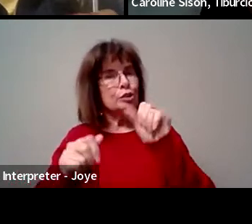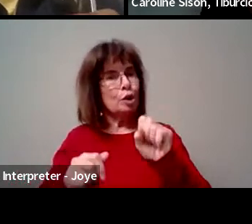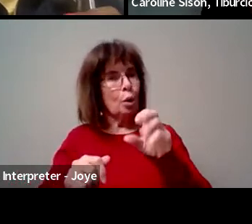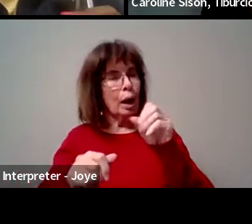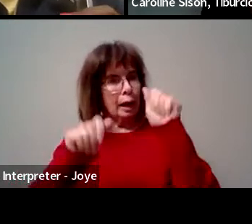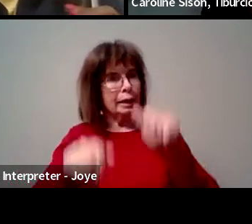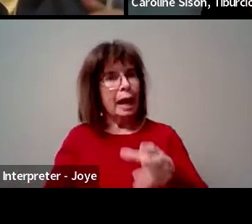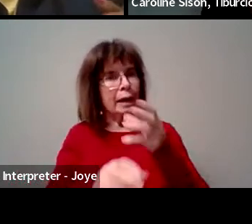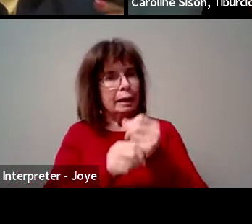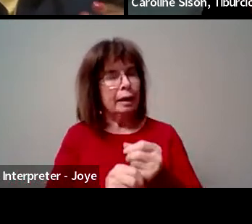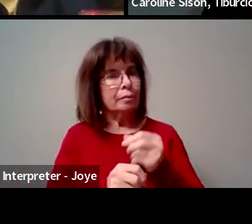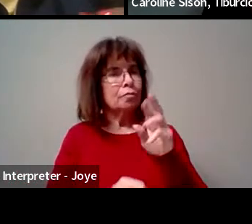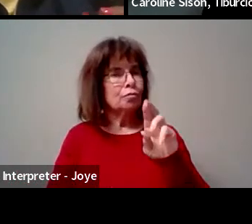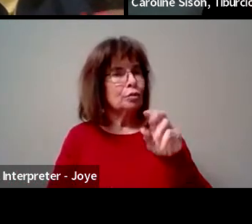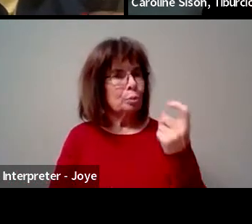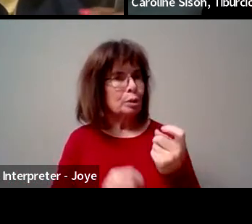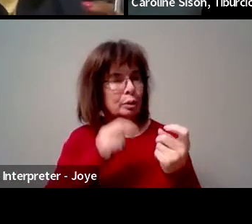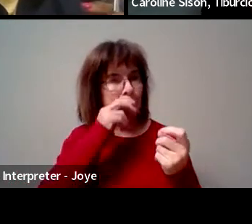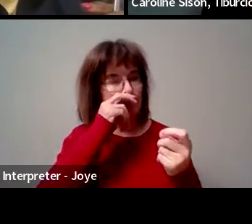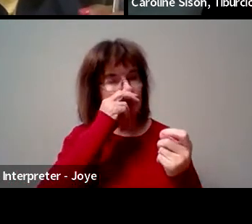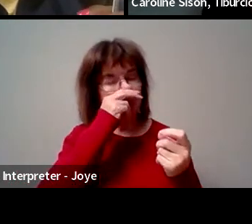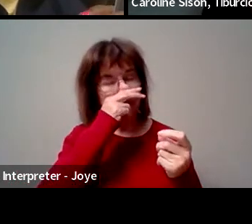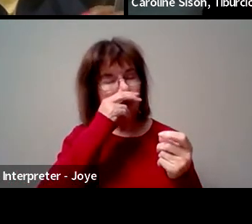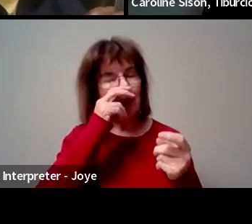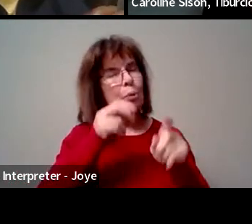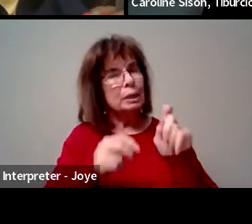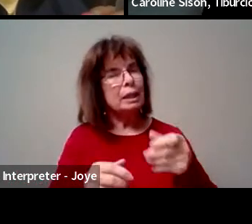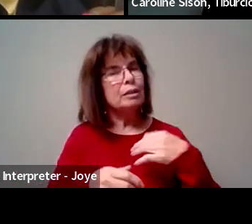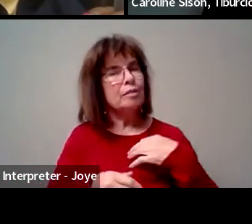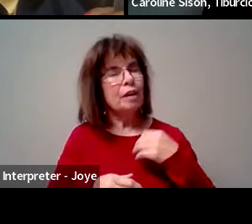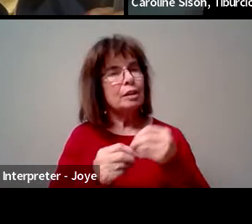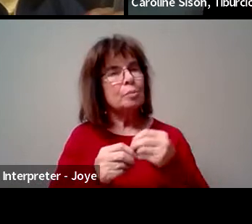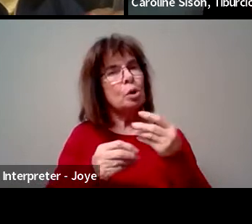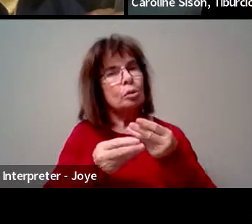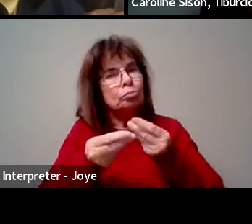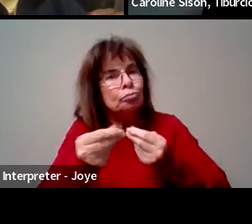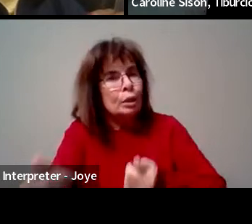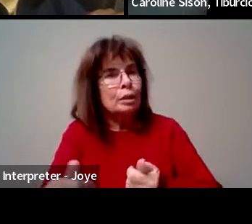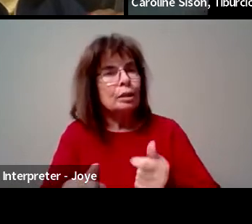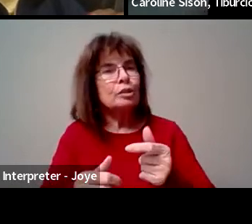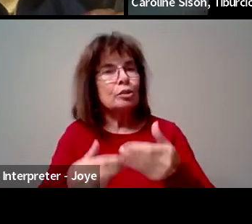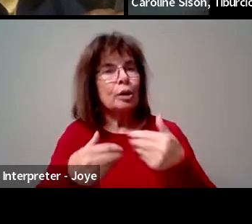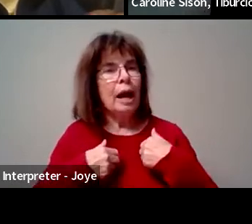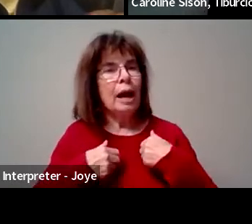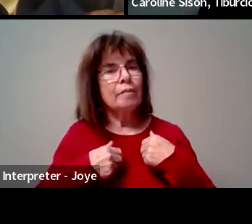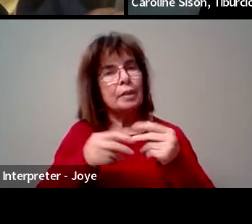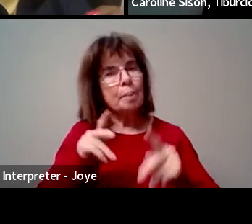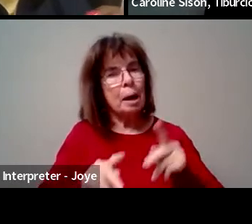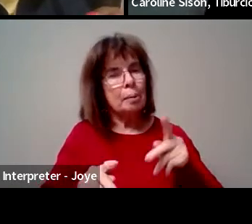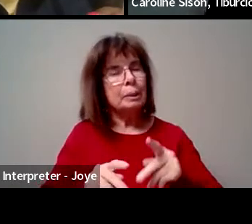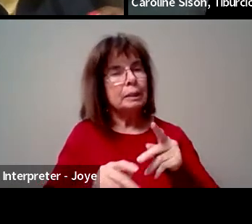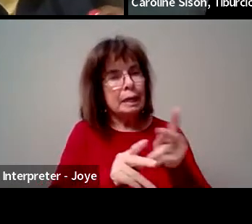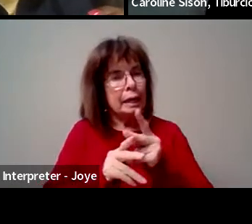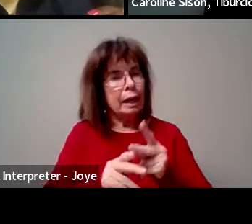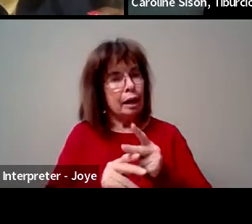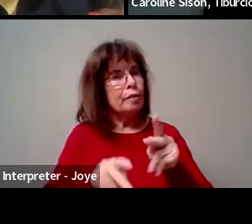in order to have a more facile way to have the public take care of the public health.